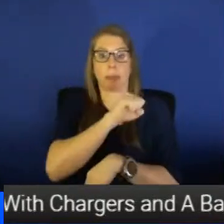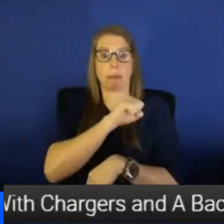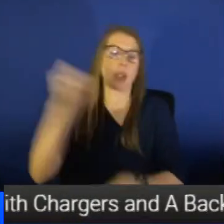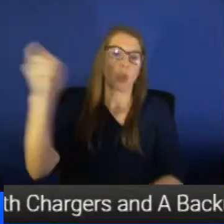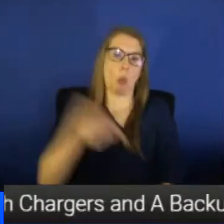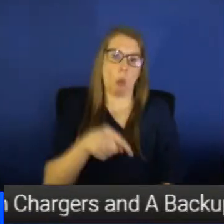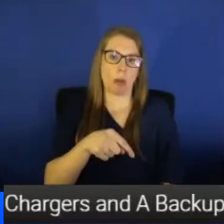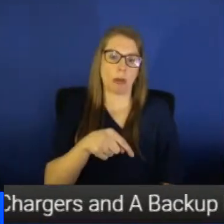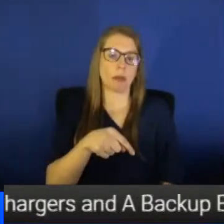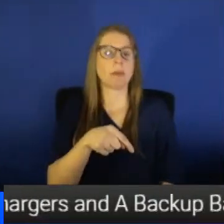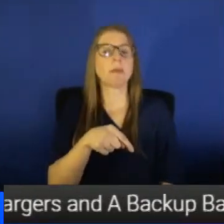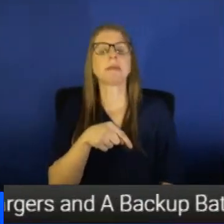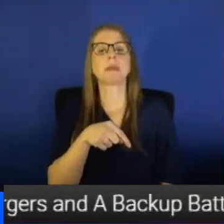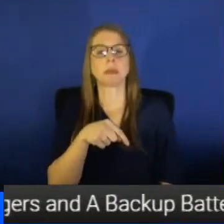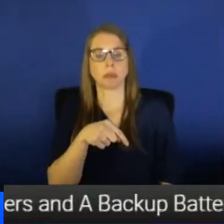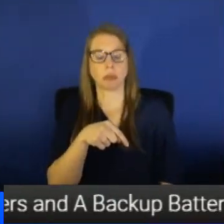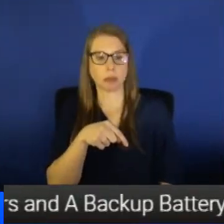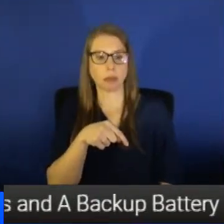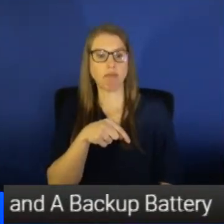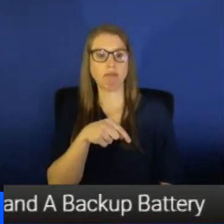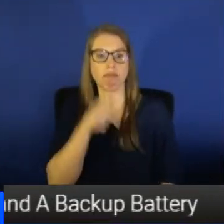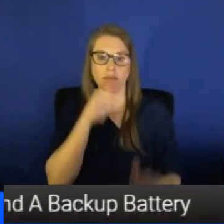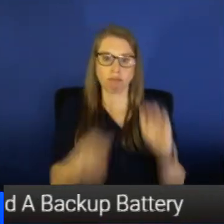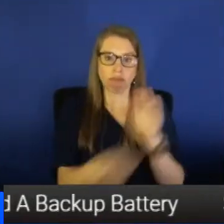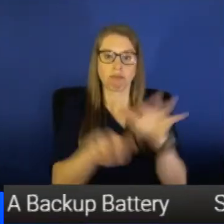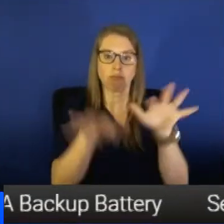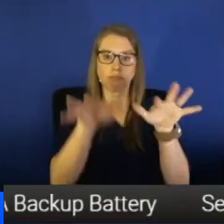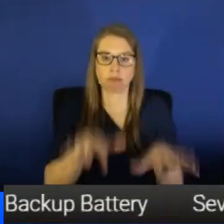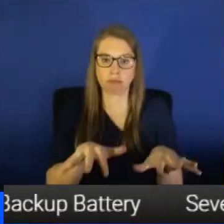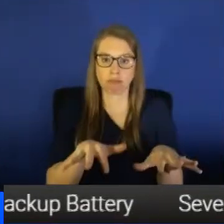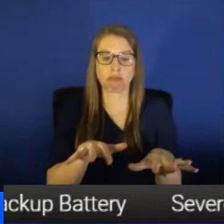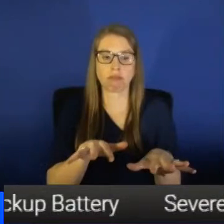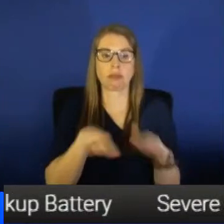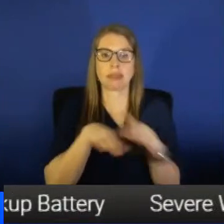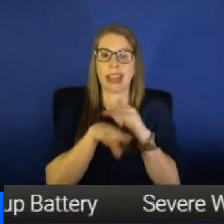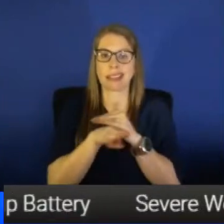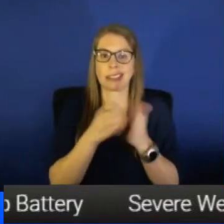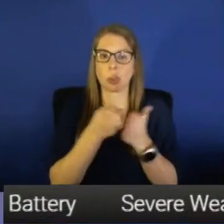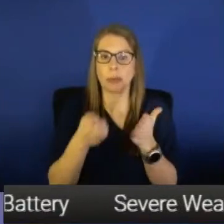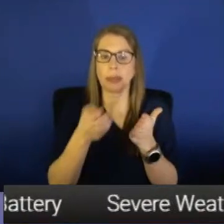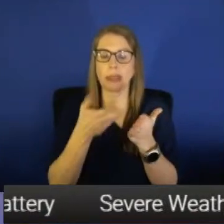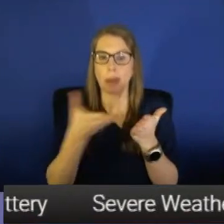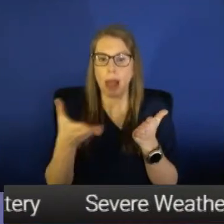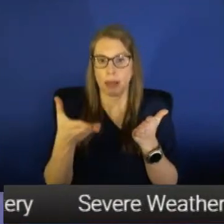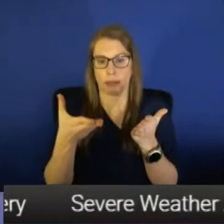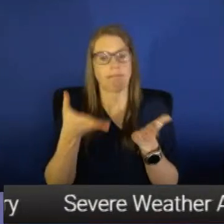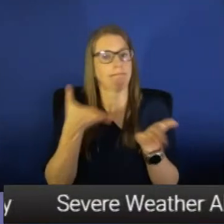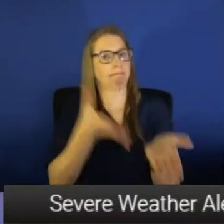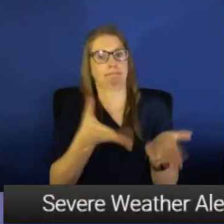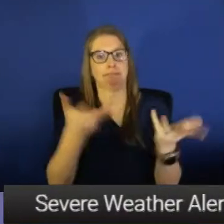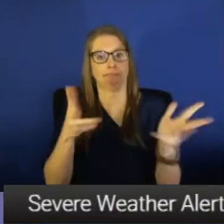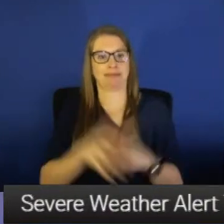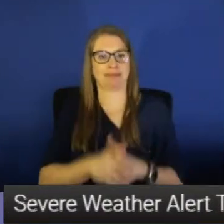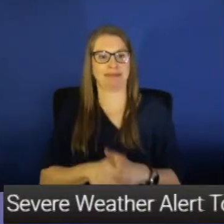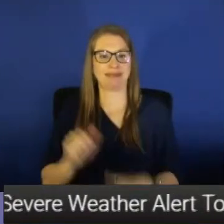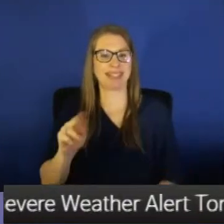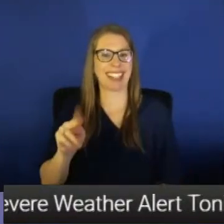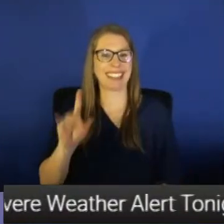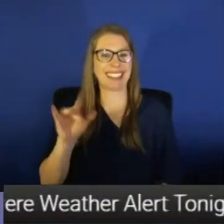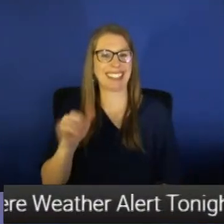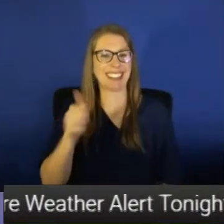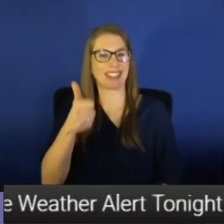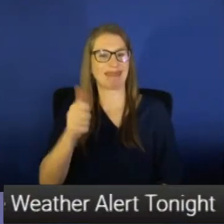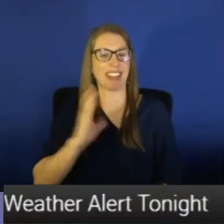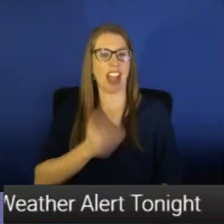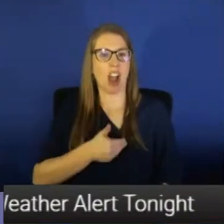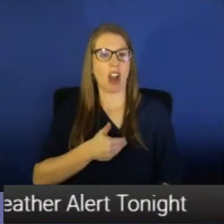that shelter location and get kind of settled in and access your equipment and supplies. Awesome. Andy, you're like our resident